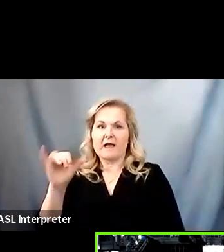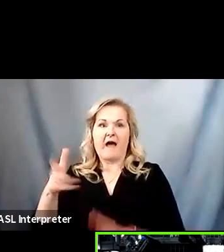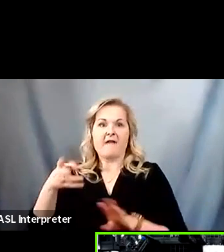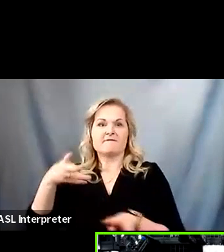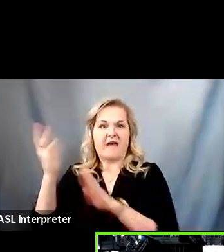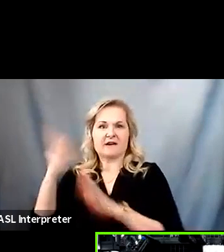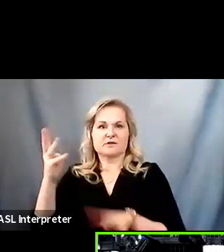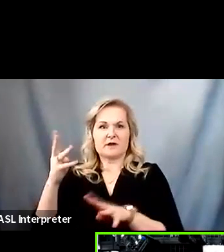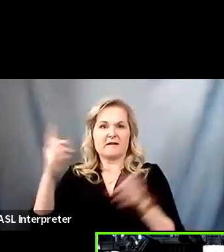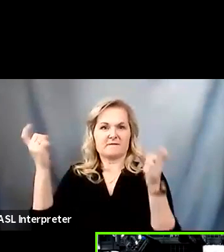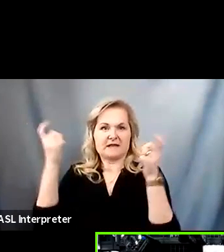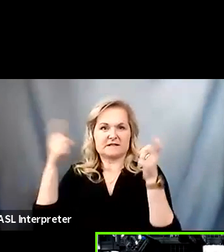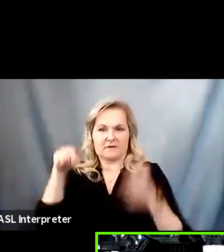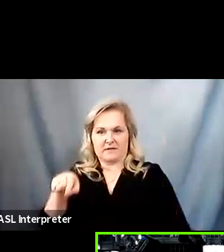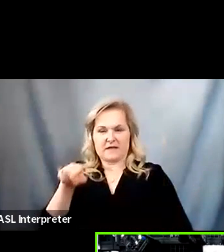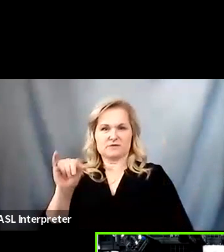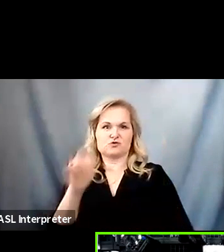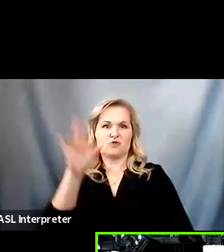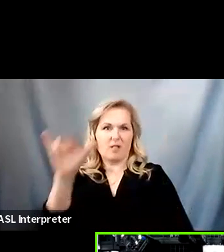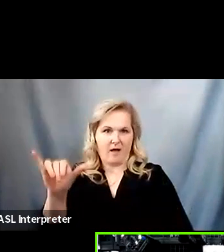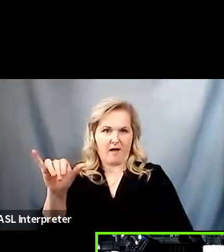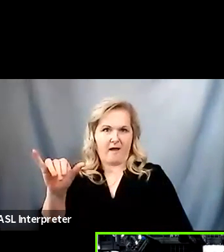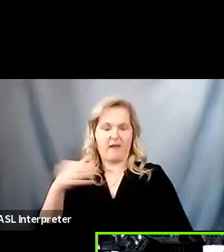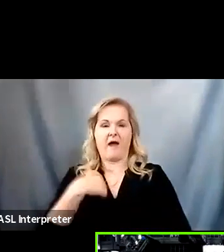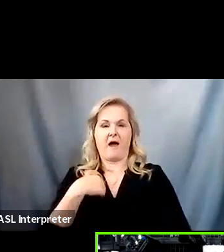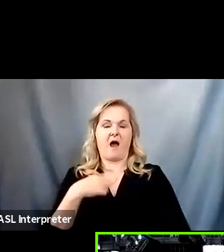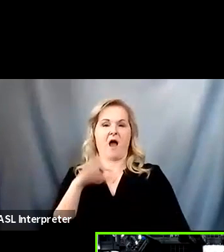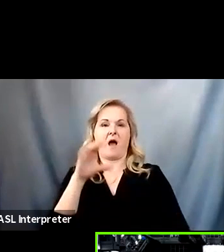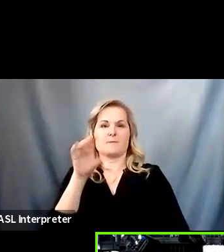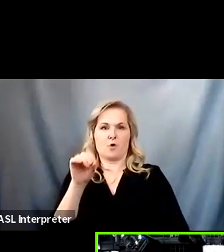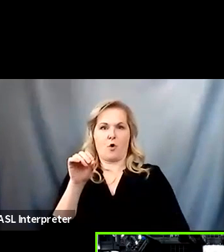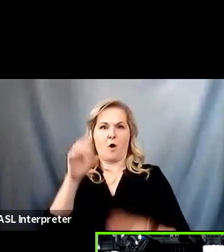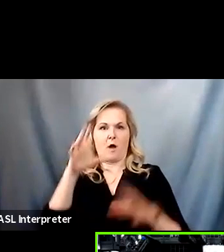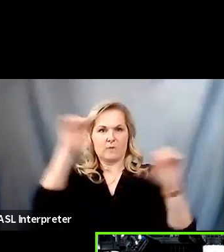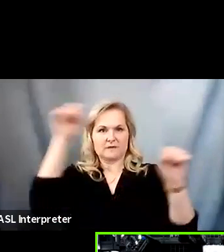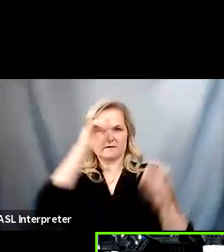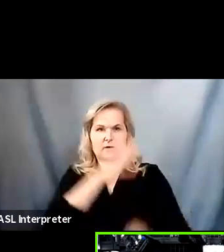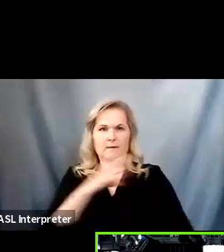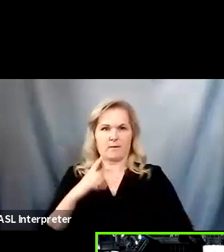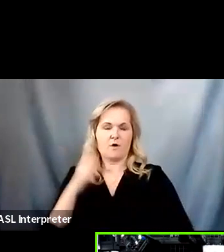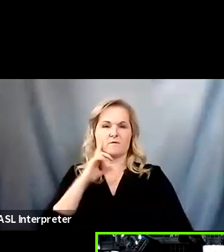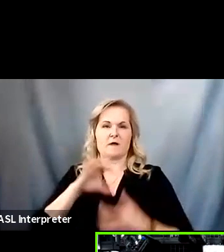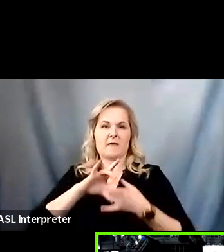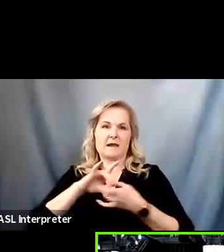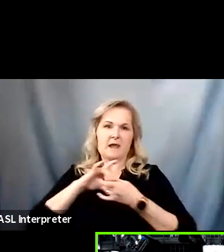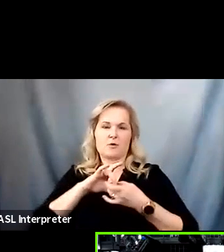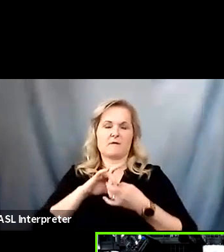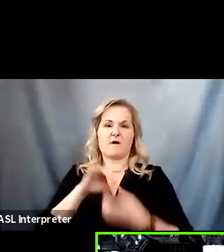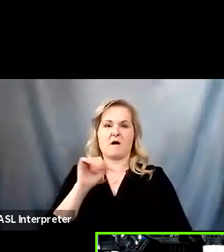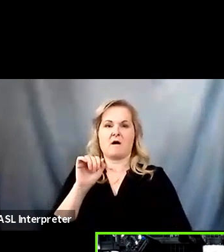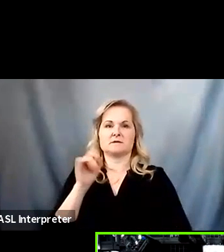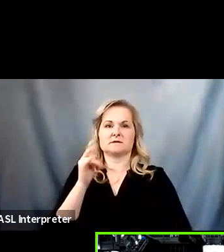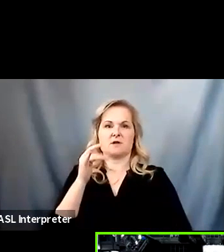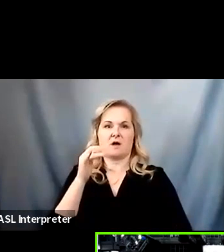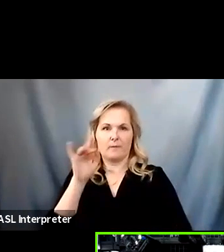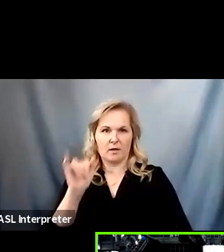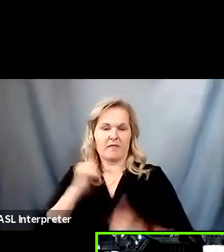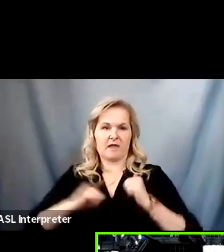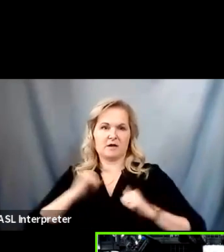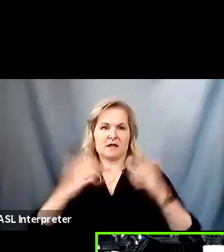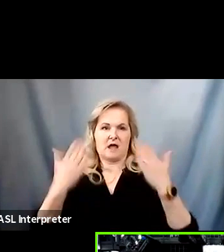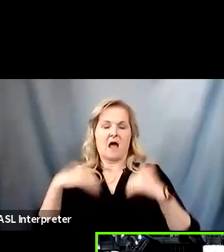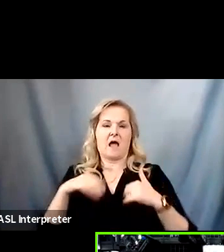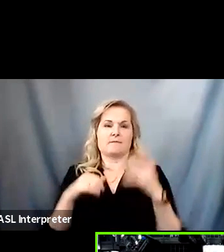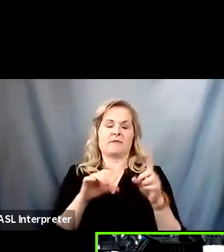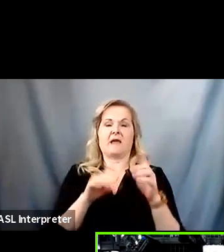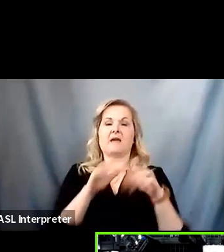July. I am a co-president of the board of the Network of Ensemble Theaters. I'm an advisor to HowlRound.